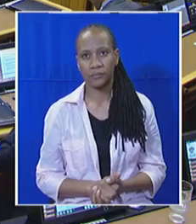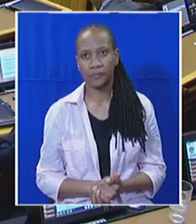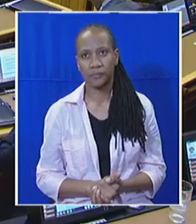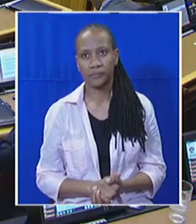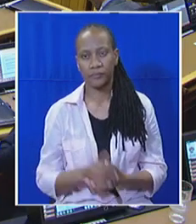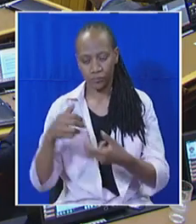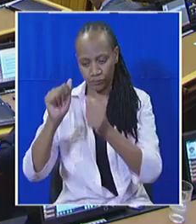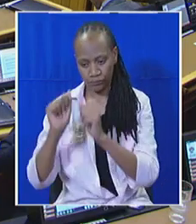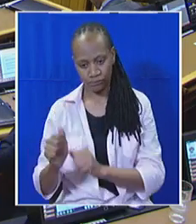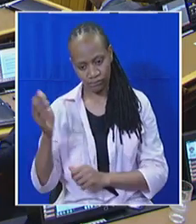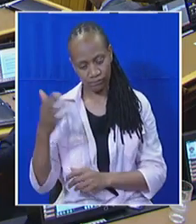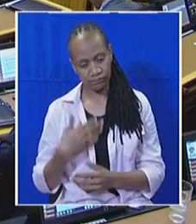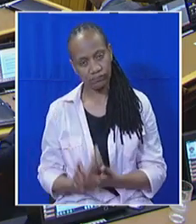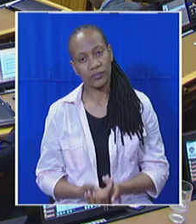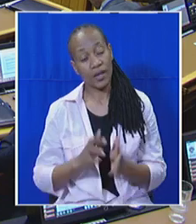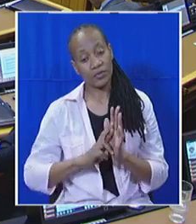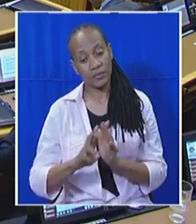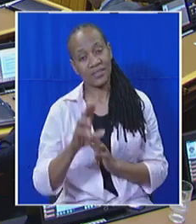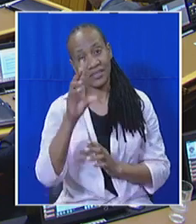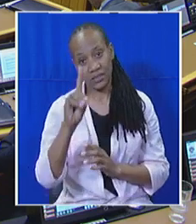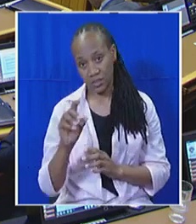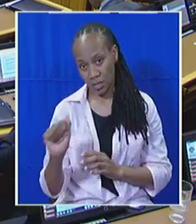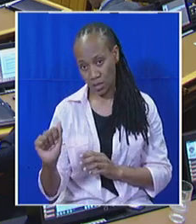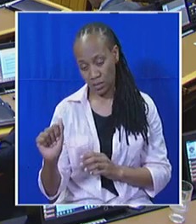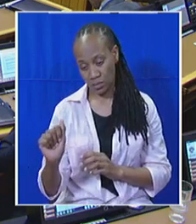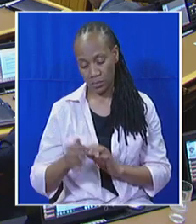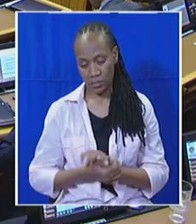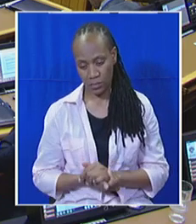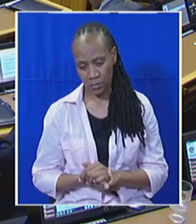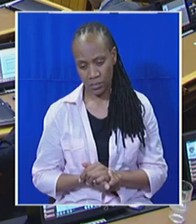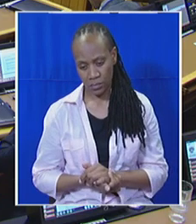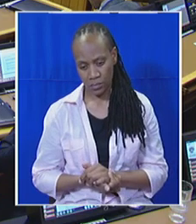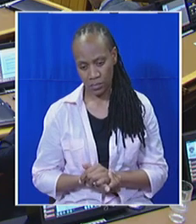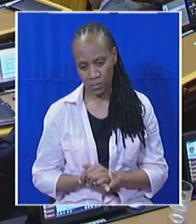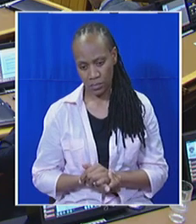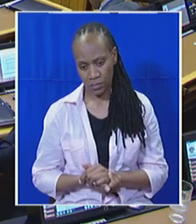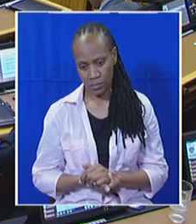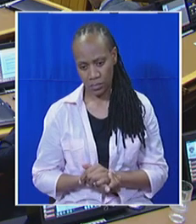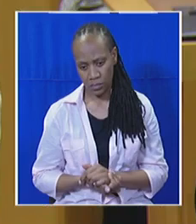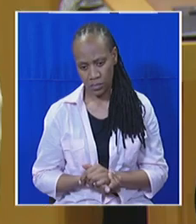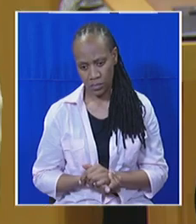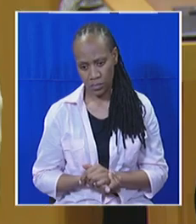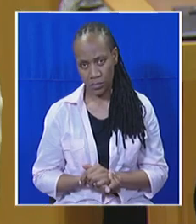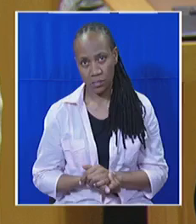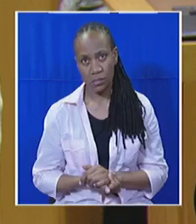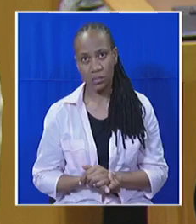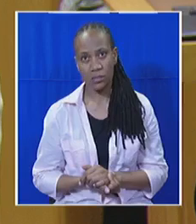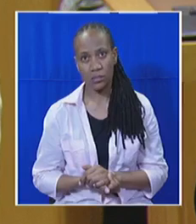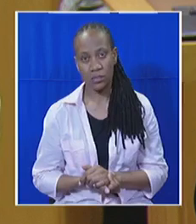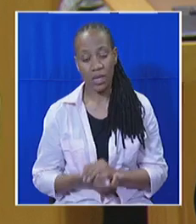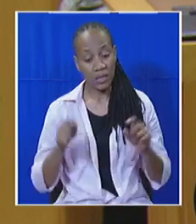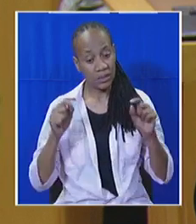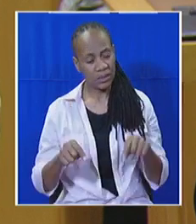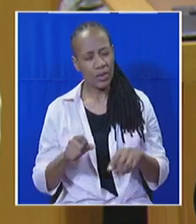House Chair, I hereby move on behalf of the Democratic Alliance that this House notes that news broke earlier